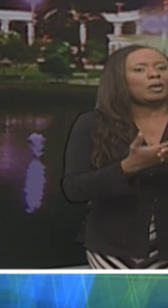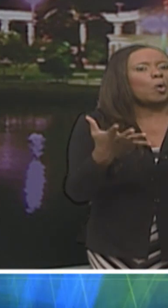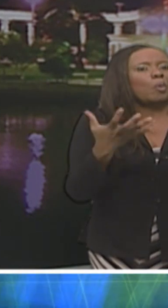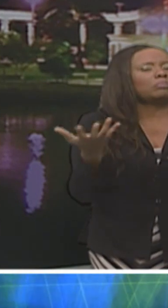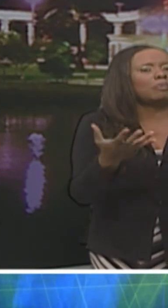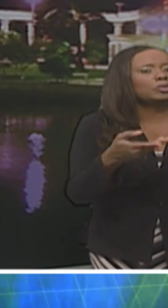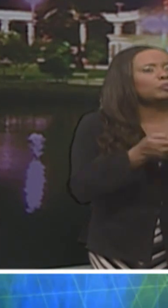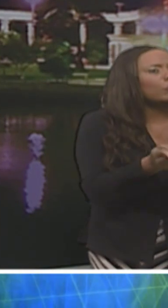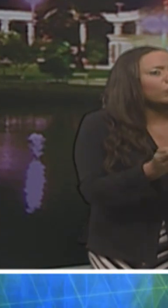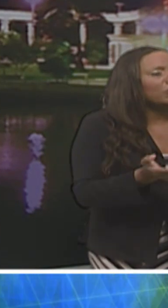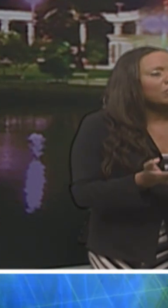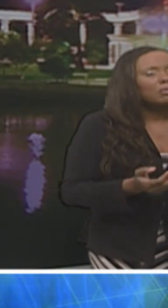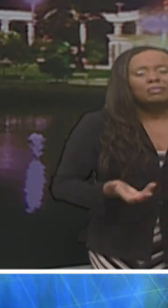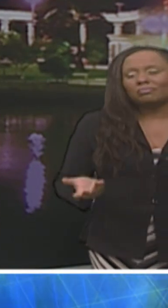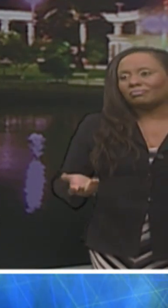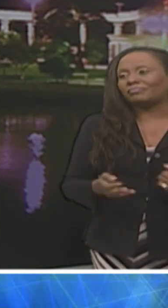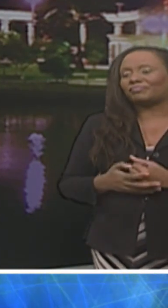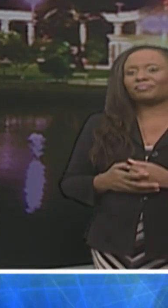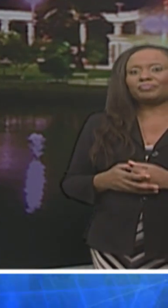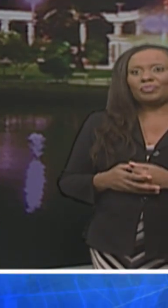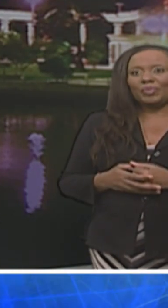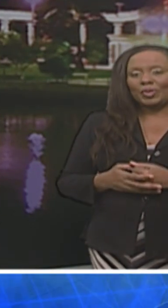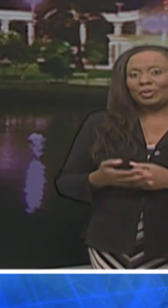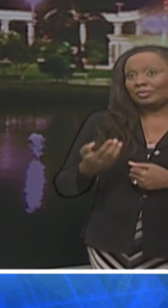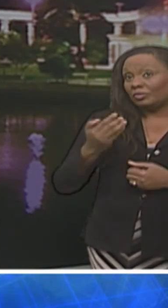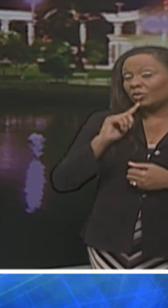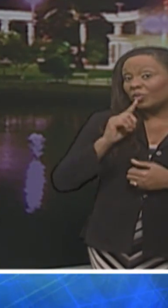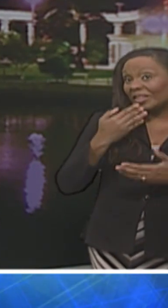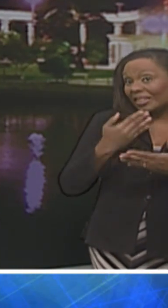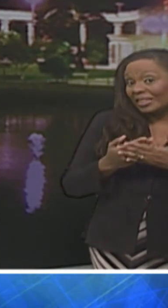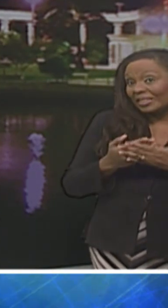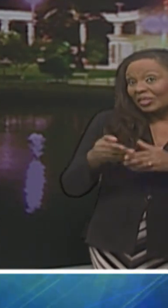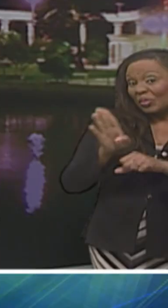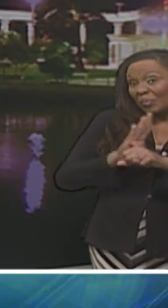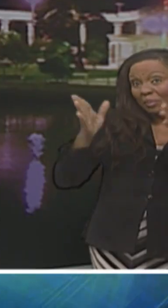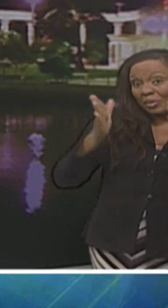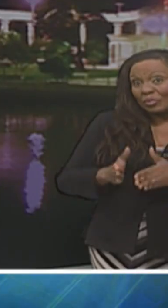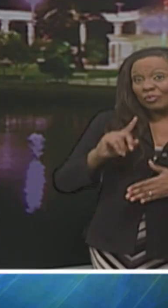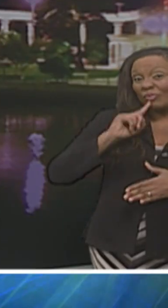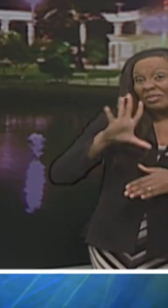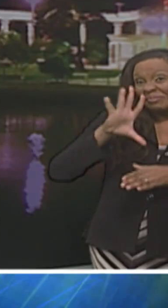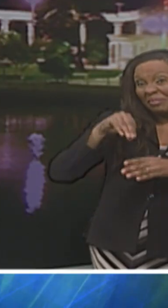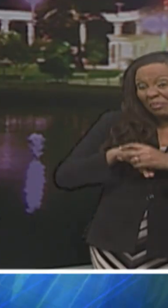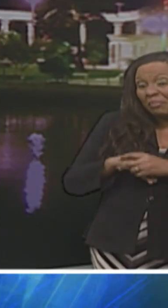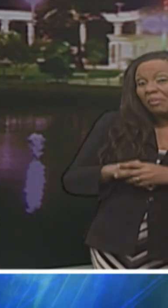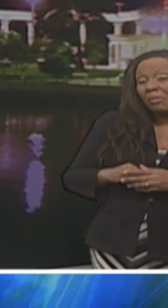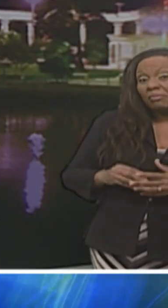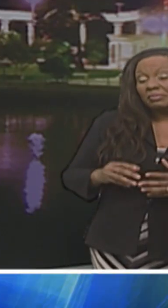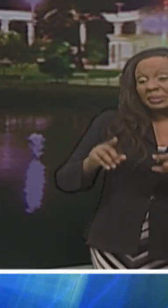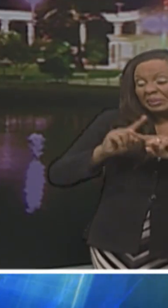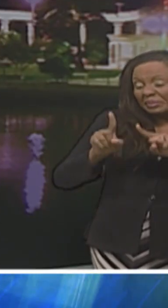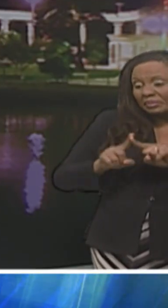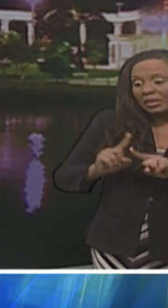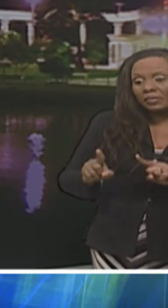Well, it's good to see Barbadians particularly engaged in this type of endeavor, given the challenges that we've had. We